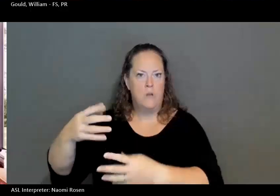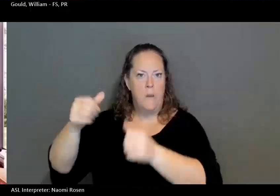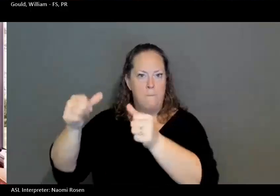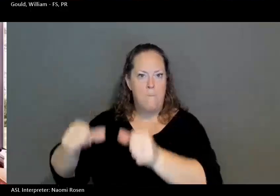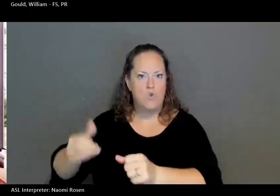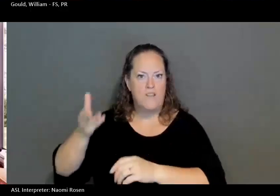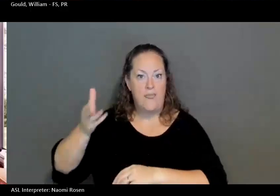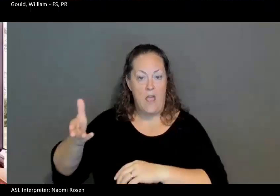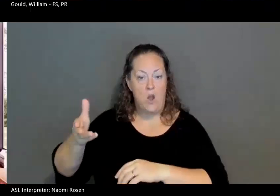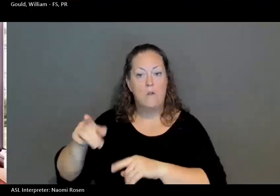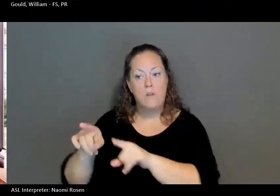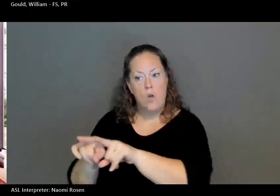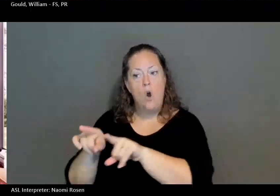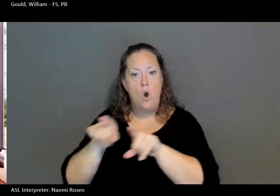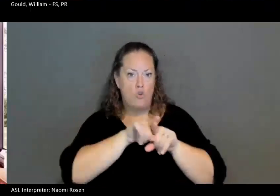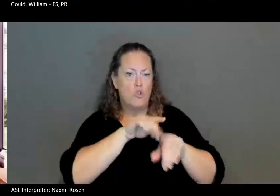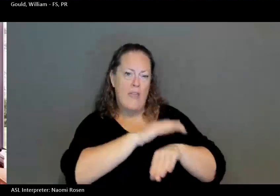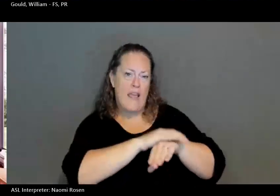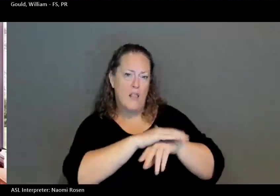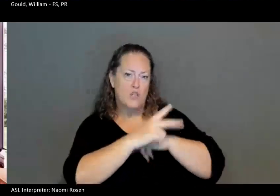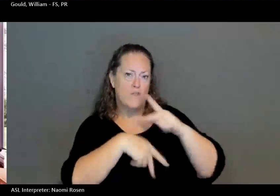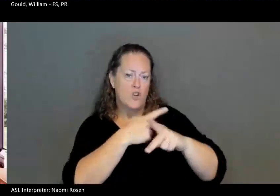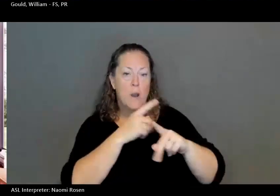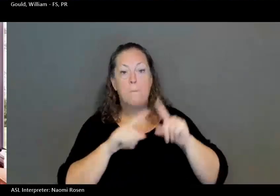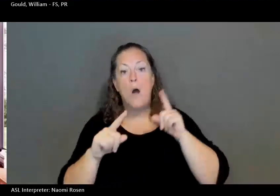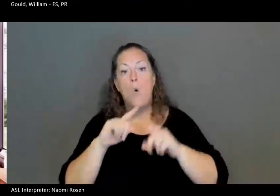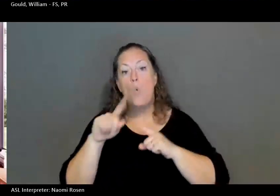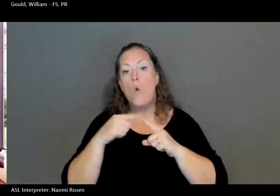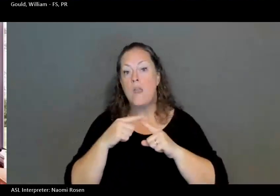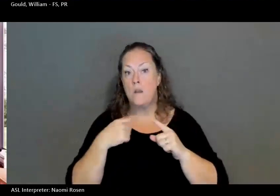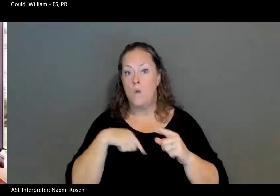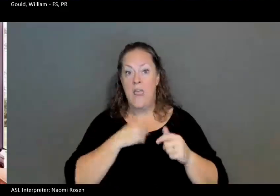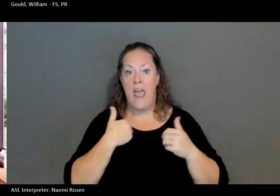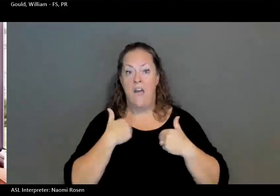English version. But when we have everything